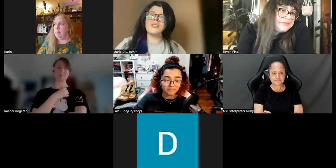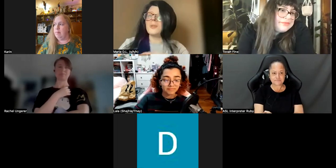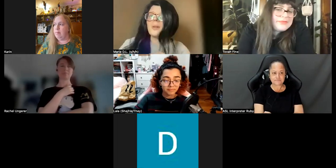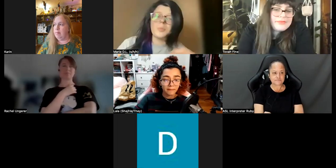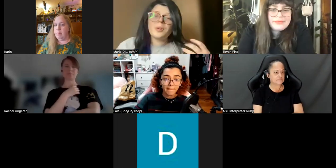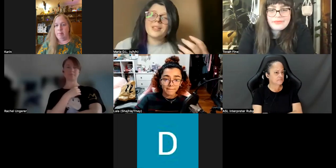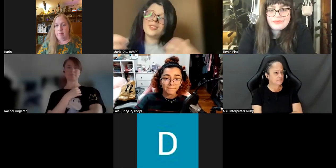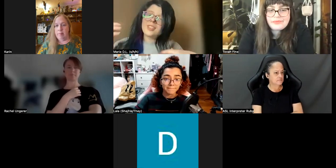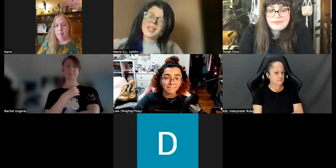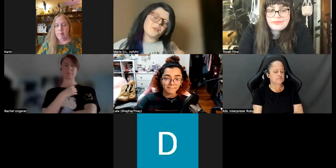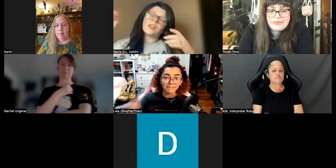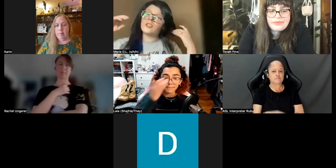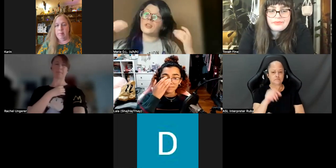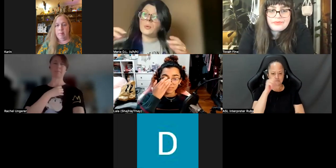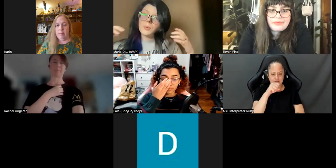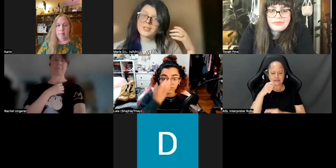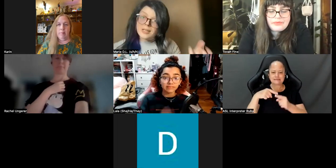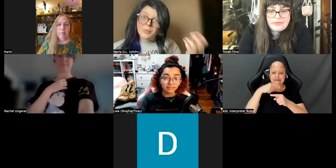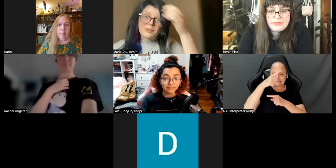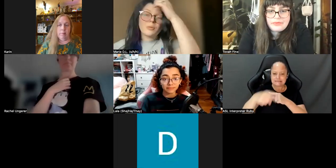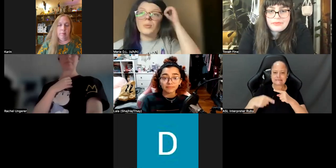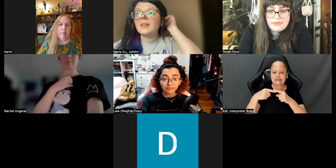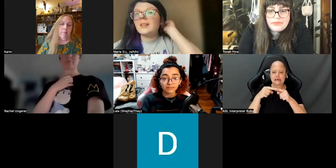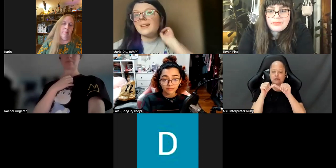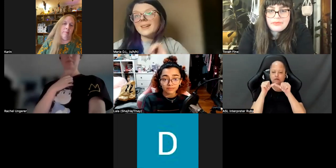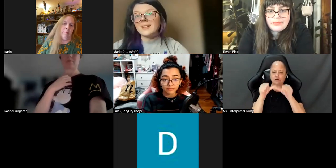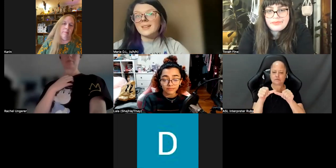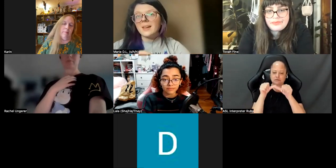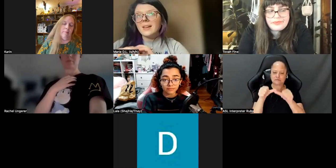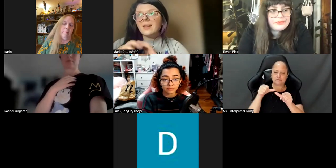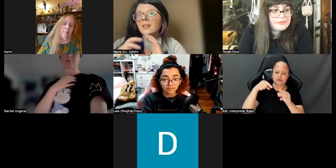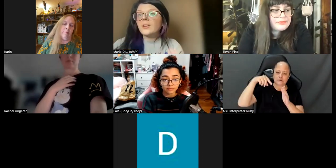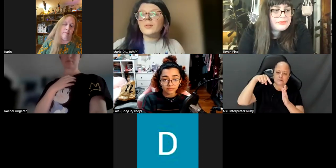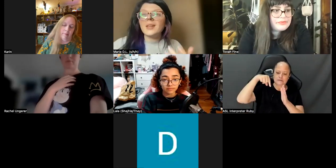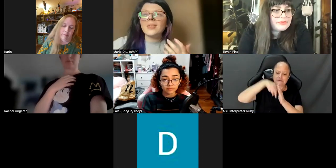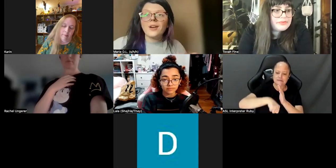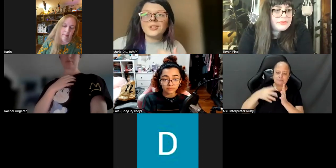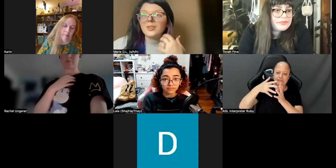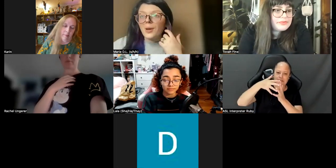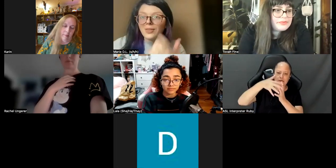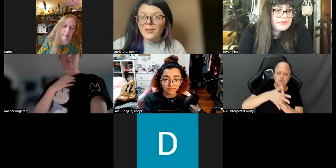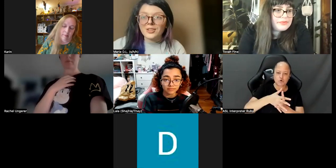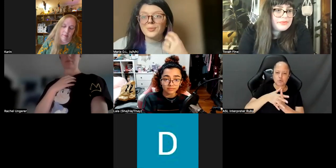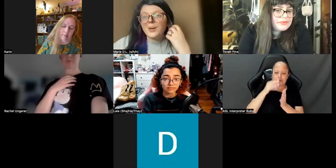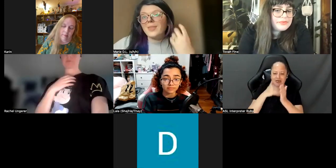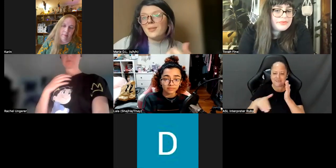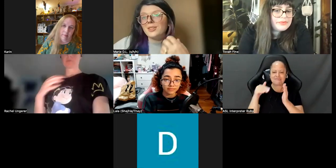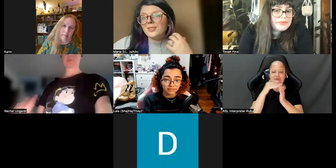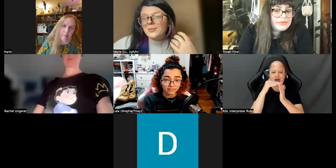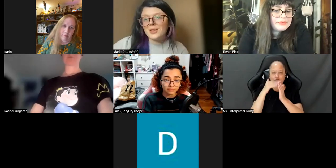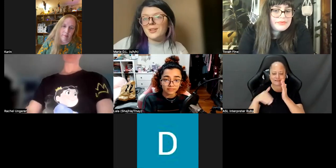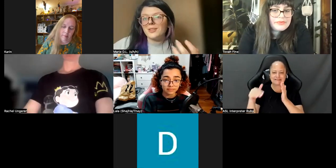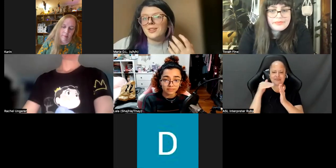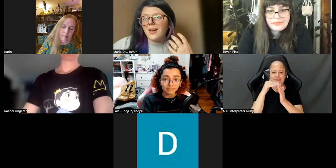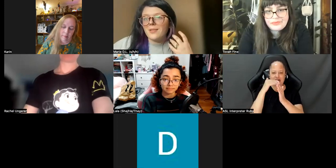You are so on point. It's a cycle that's so deeply rooted in literally thousands upon thousands upon thousands